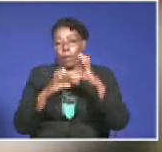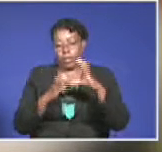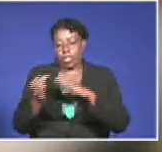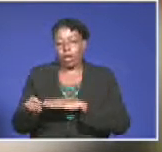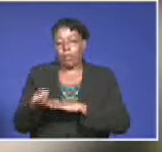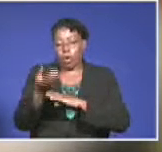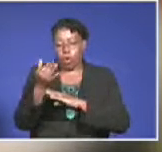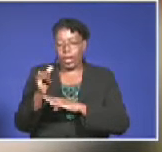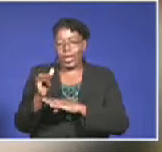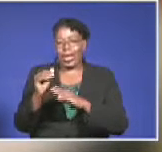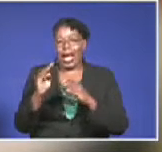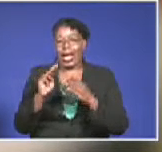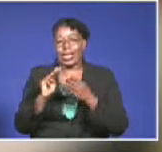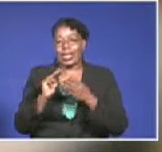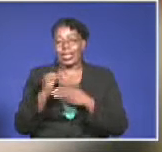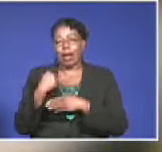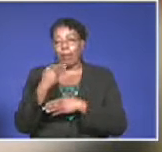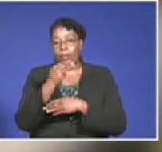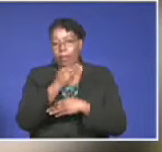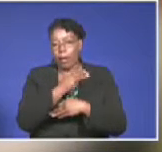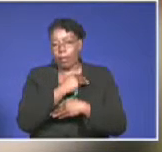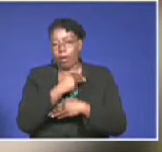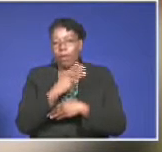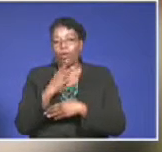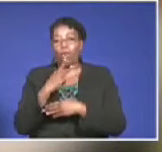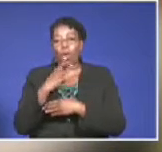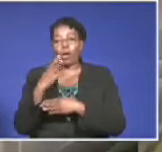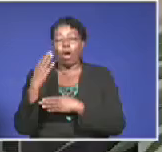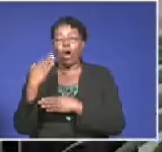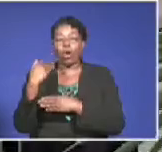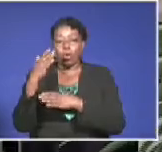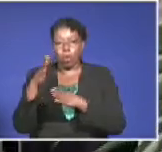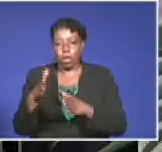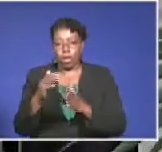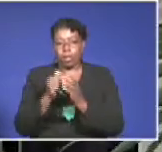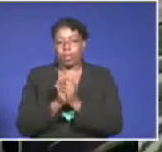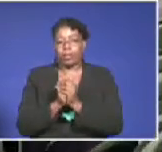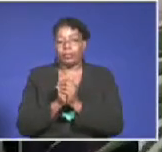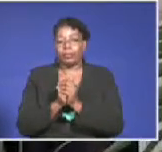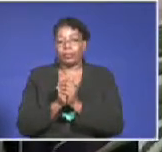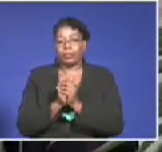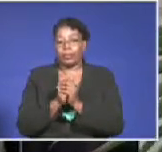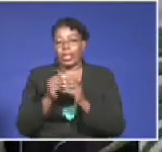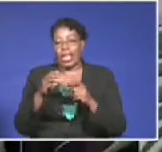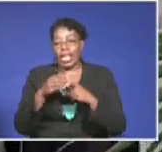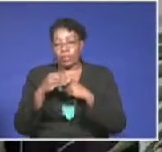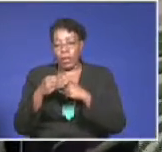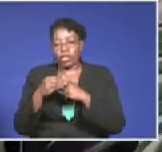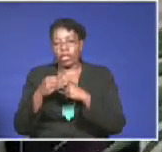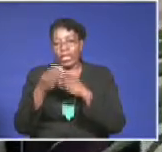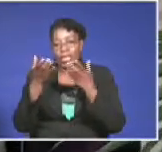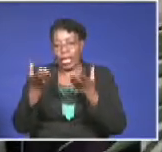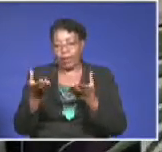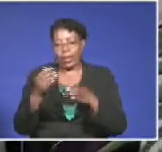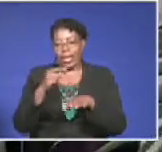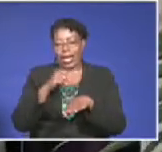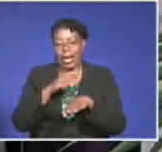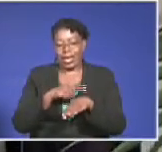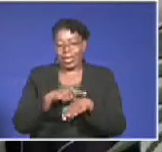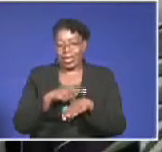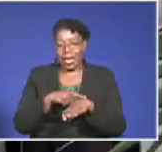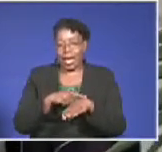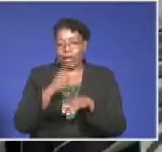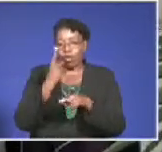League as a member of the E&U Water Coolers. It's particularly heavy at this time because right now